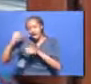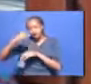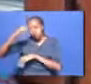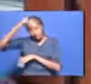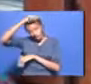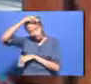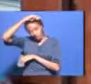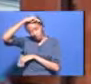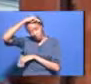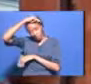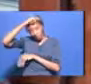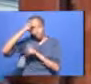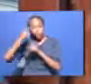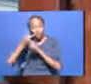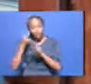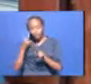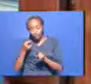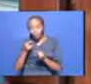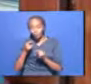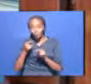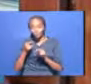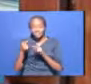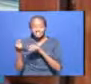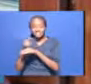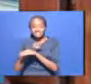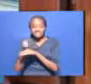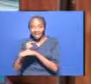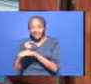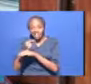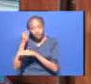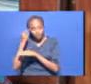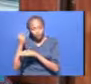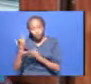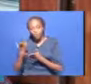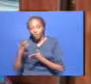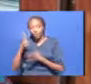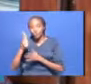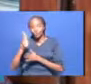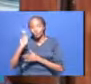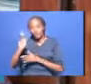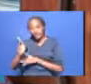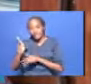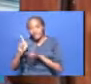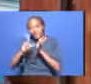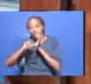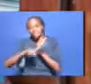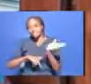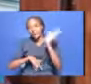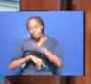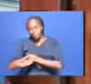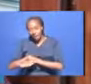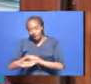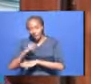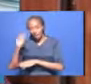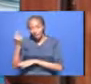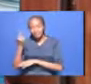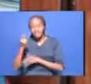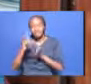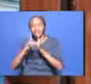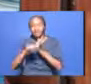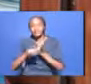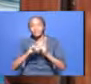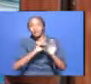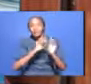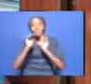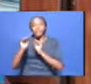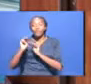the cadets, training school in the UK, I came back. Straight away, we were sent to the northeastern